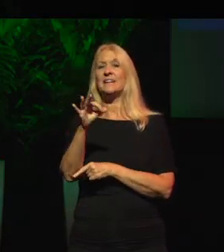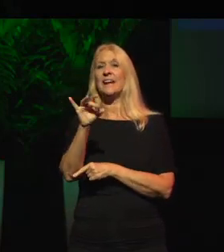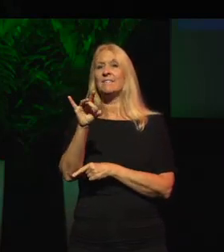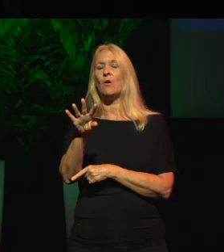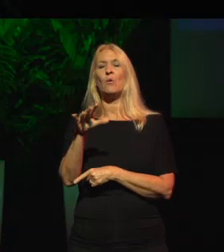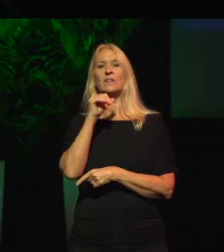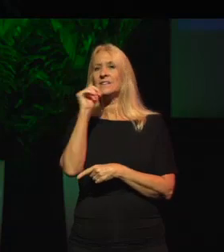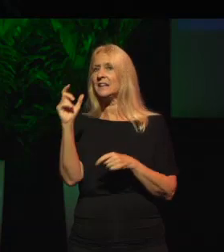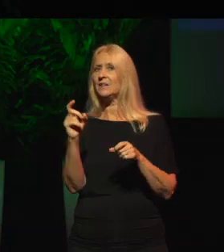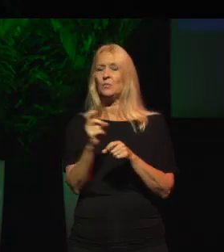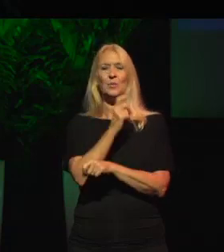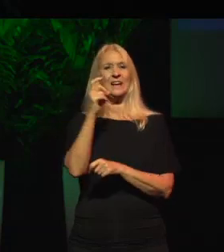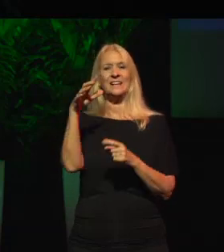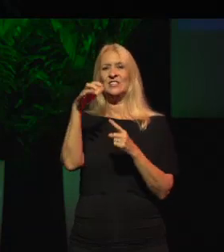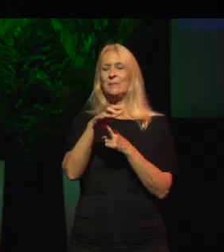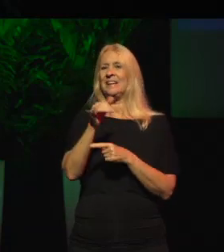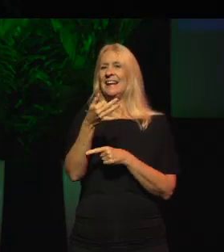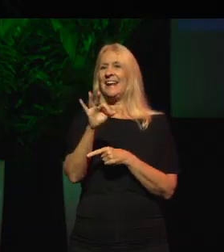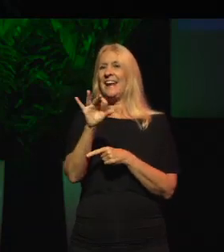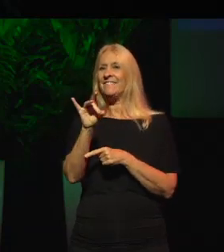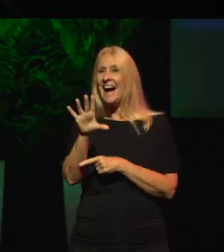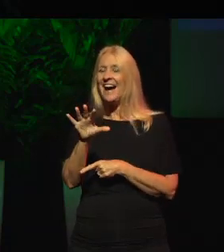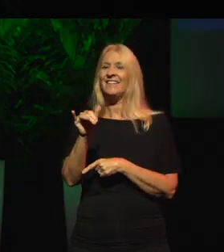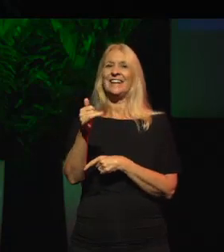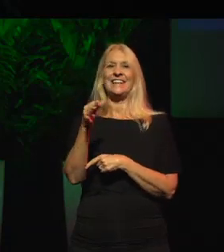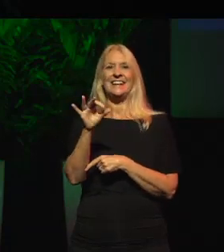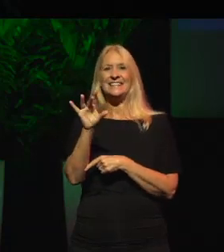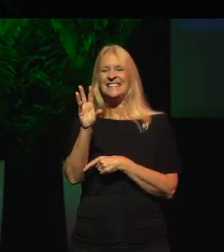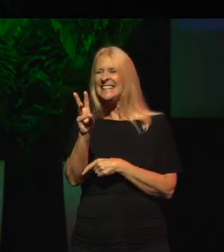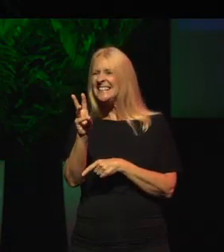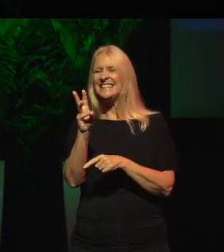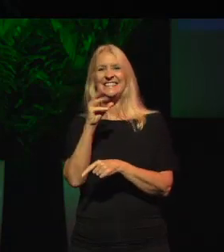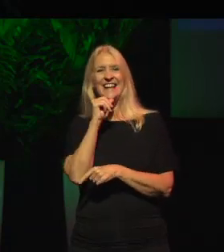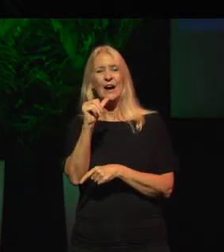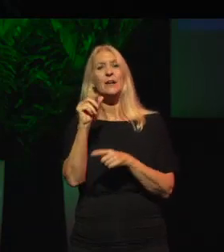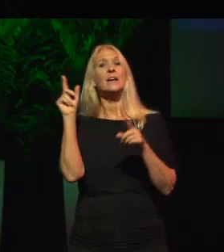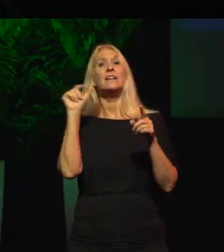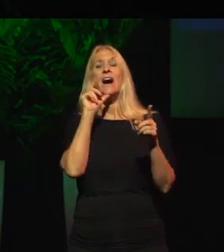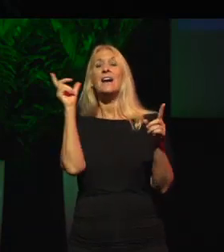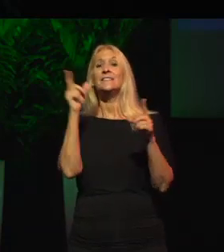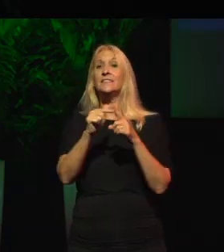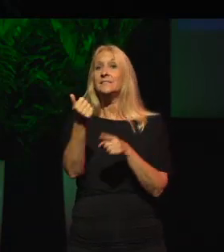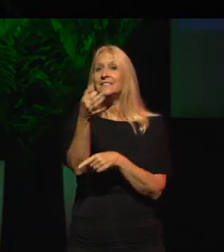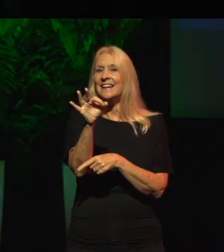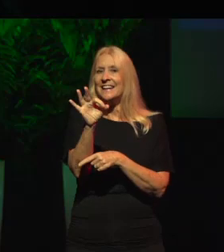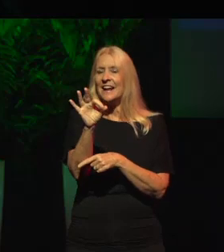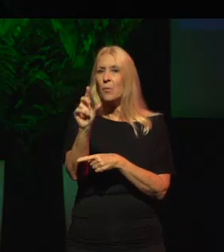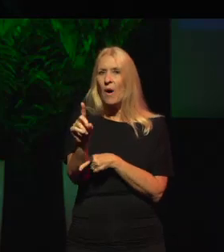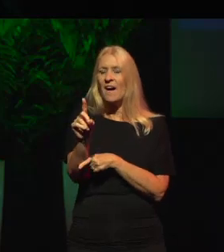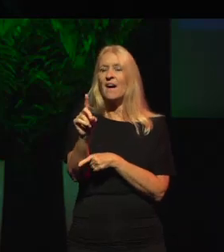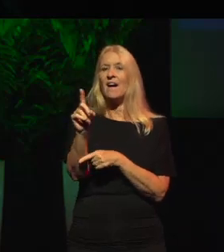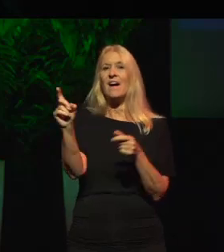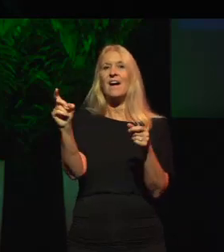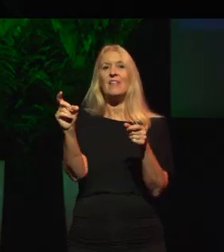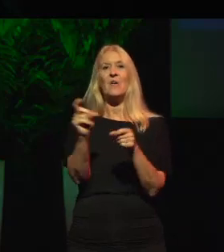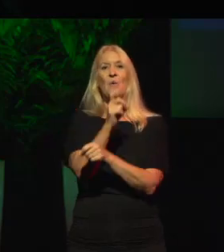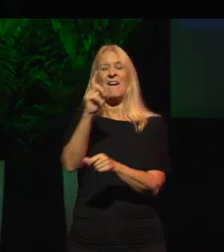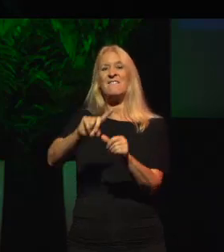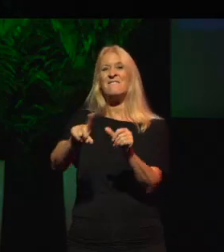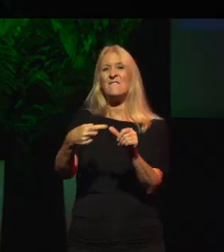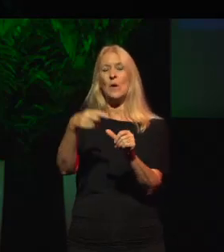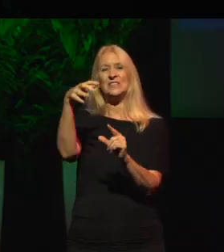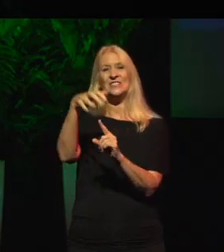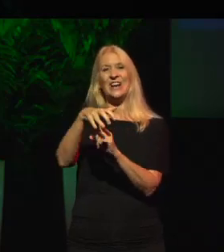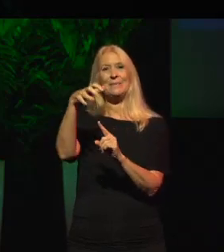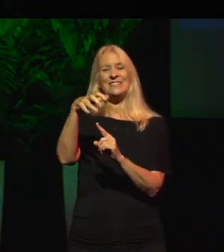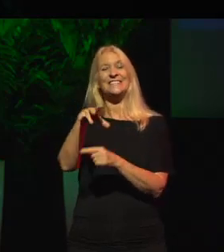in 1985 or in 1986. It wasn't until 1991 when they won that first championship,